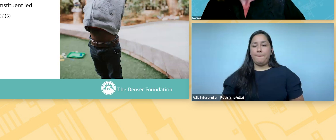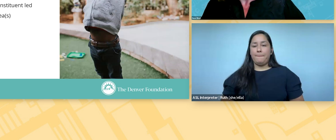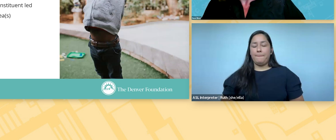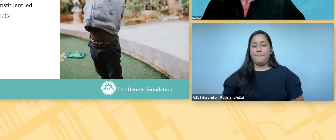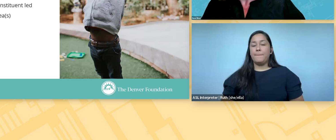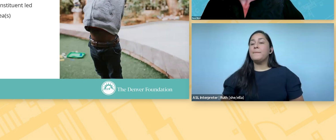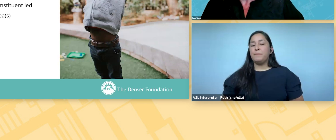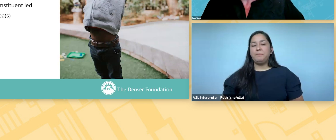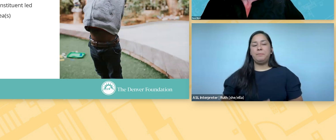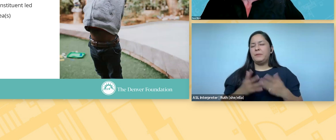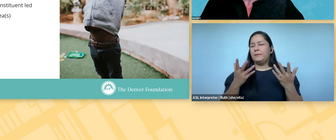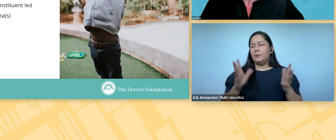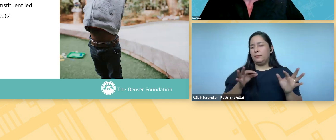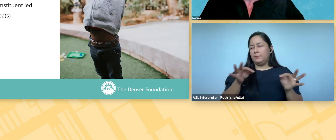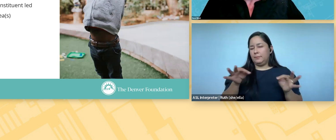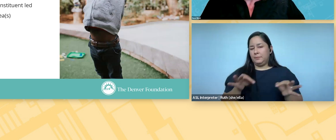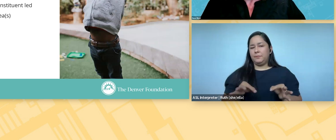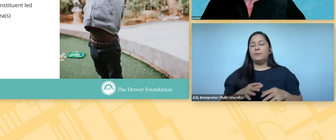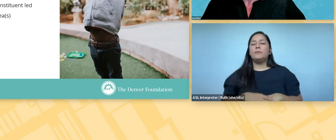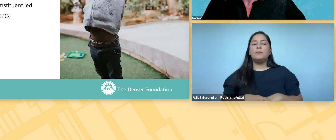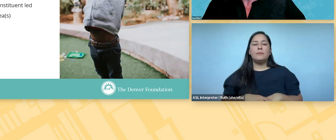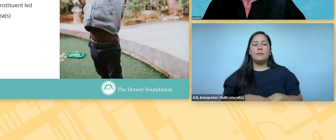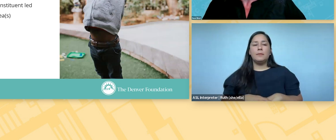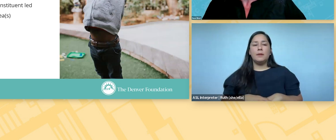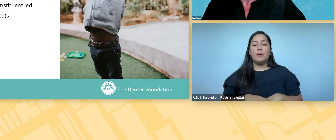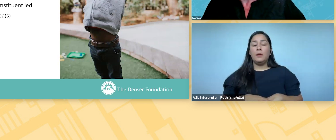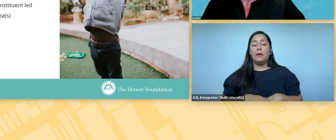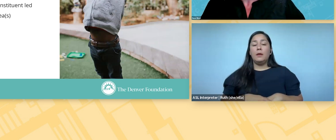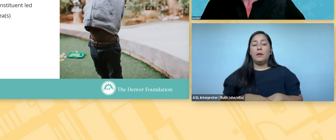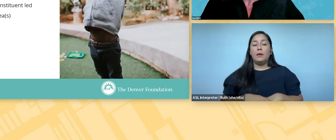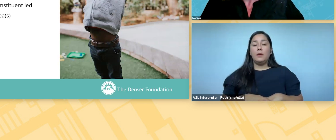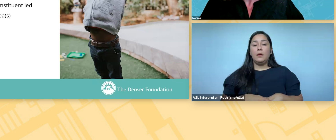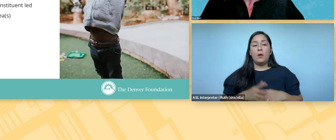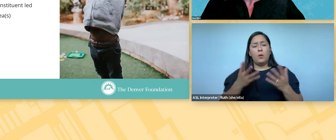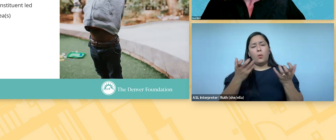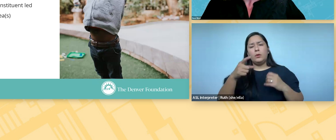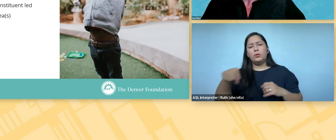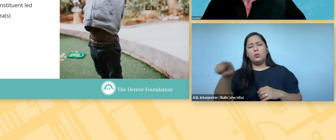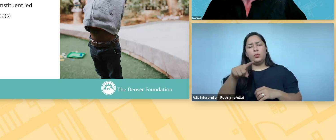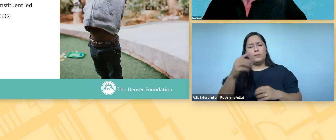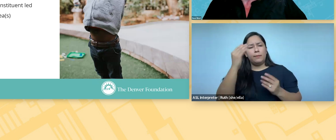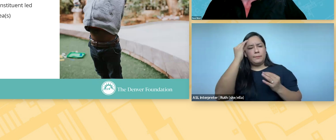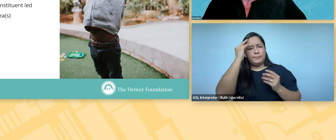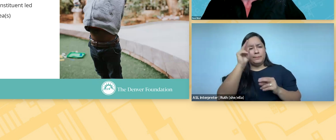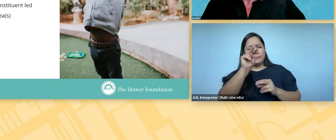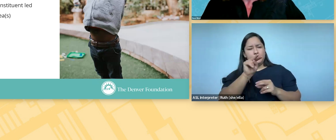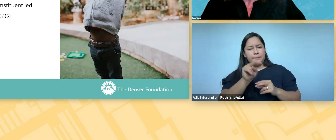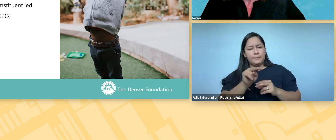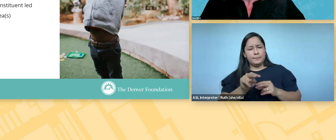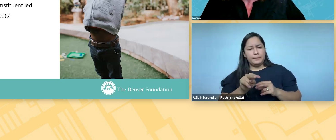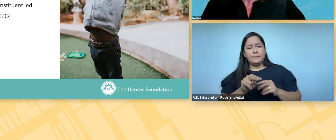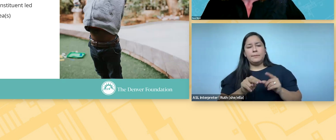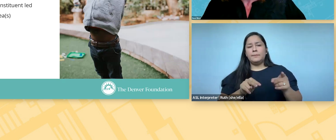So as I mentioned, we really want you to think about these review criteria,